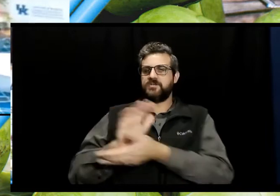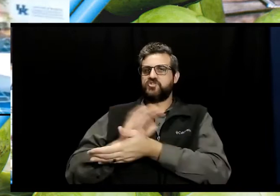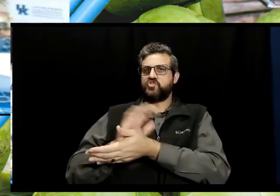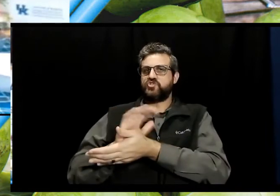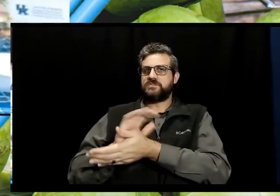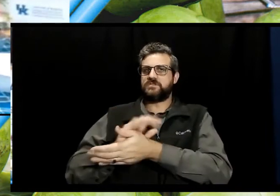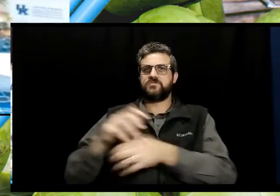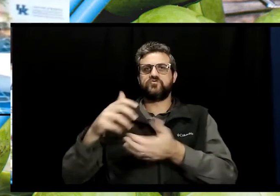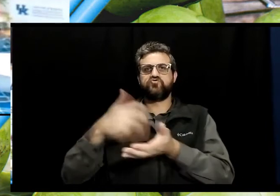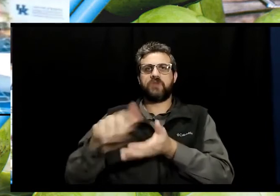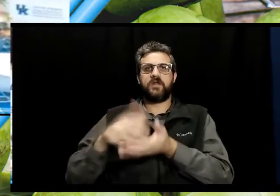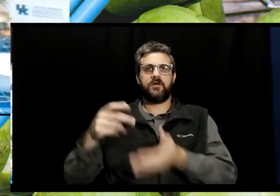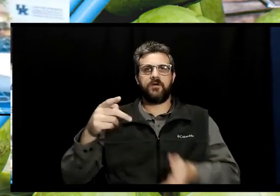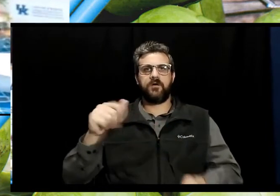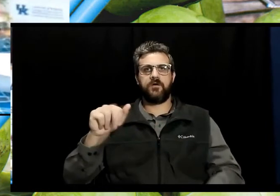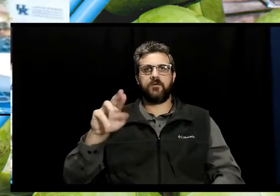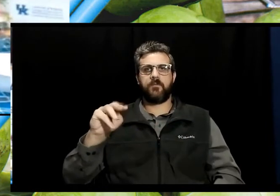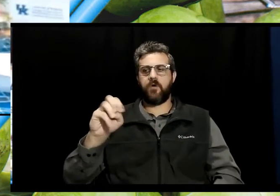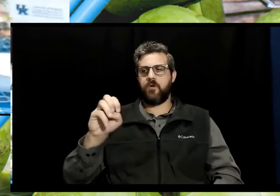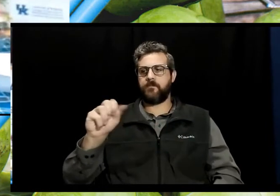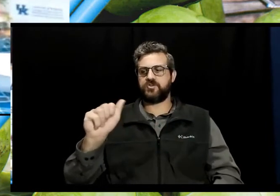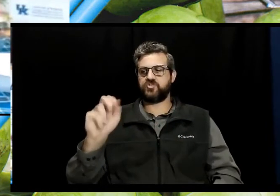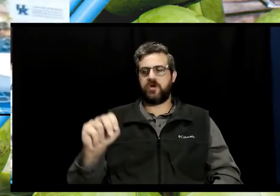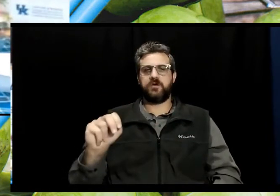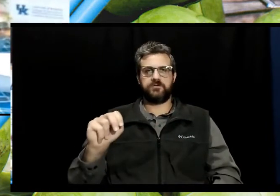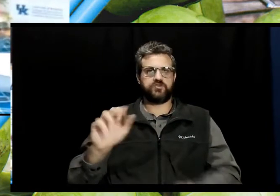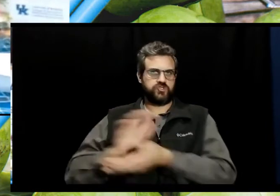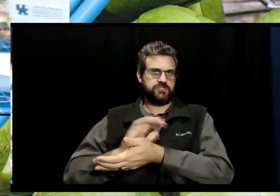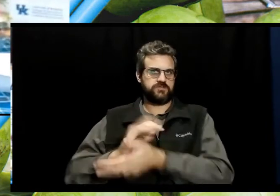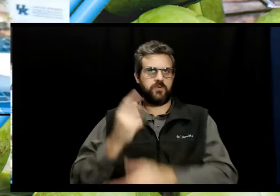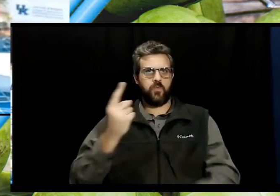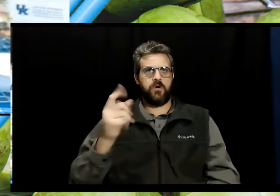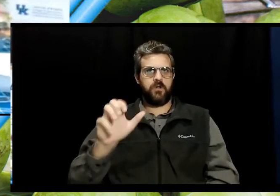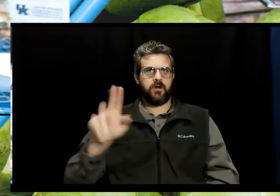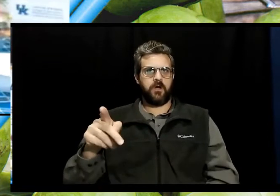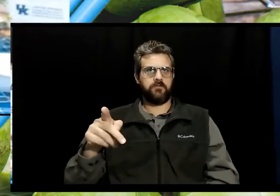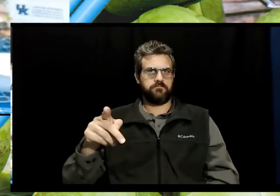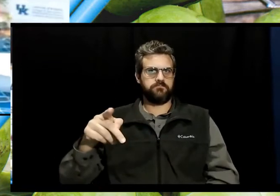Our recipe calls for 1 cup of shredded Parmesan cheese.